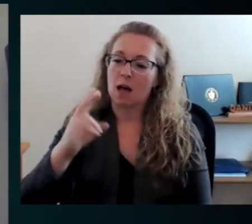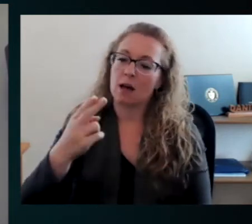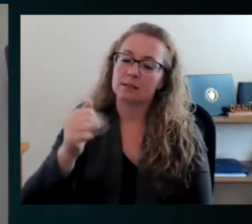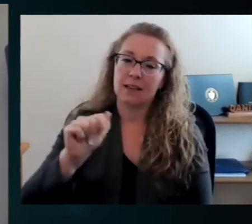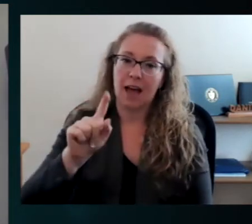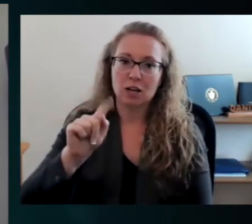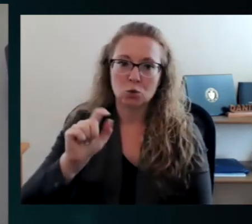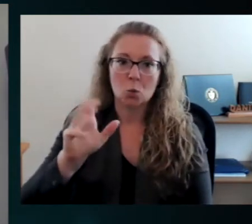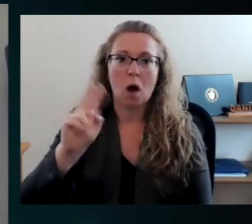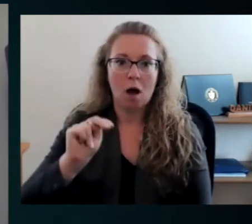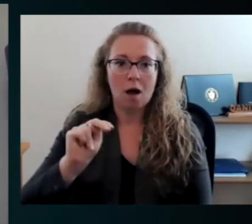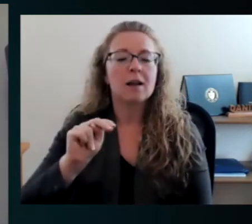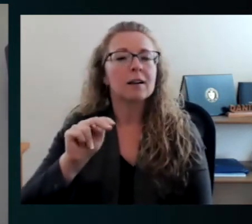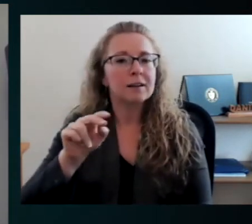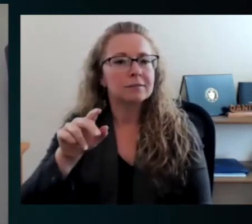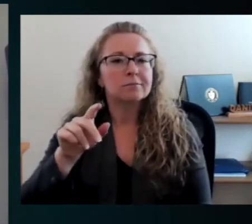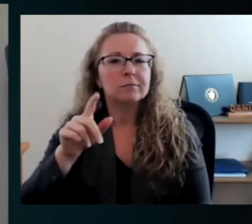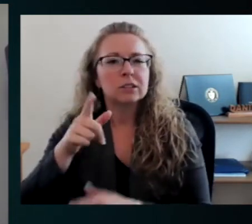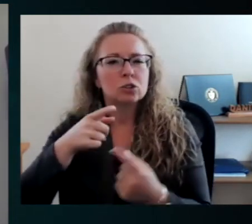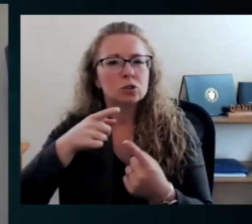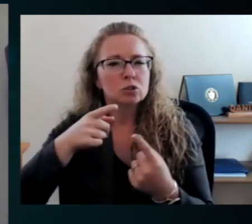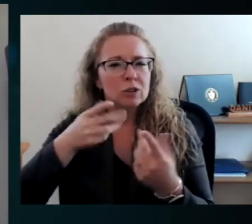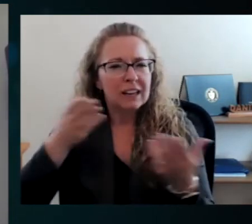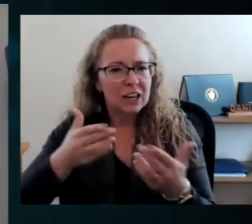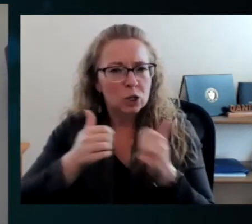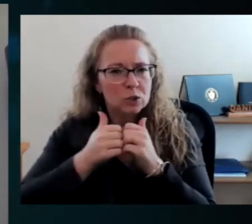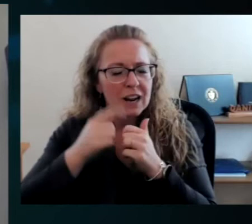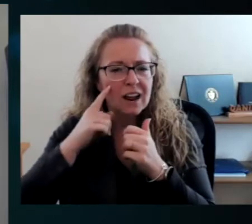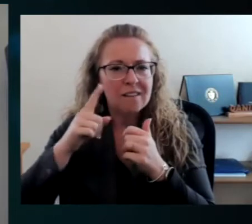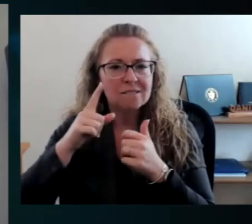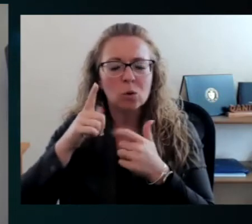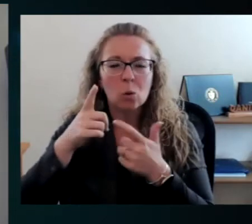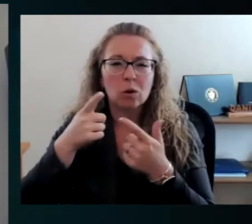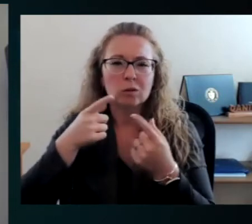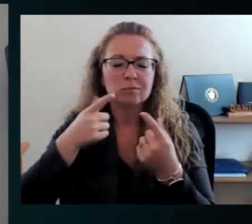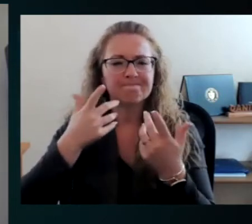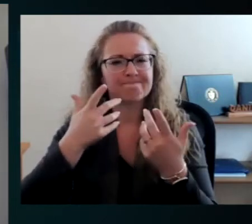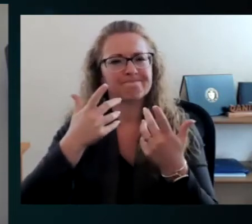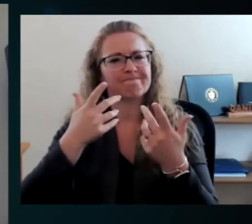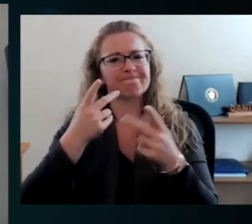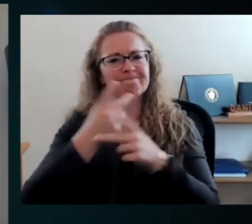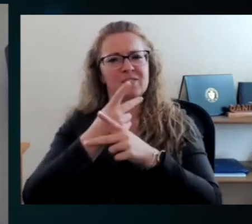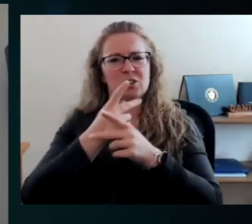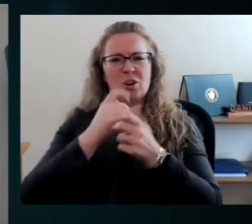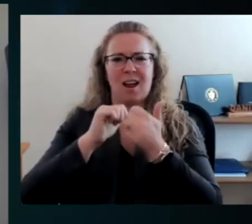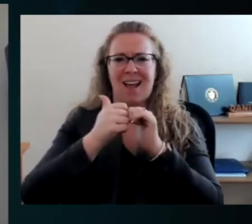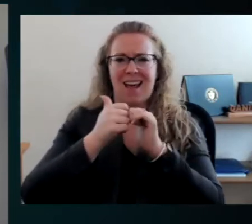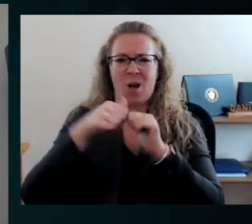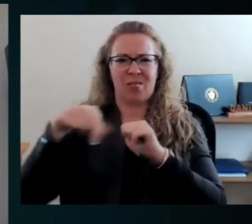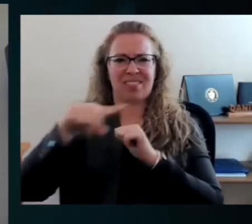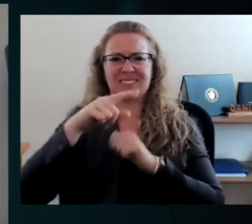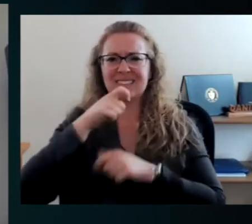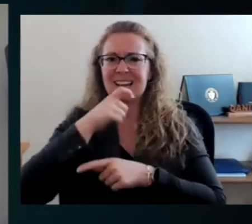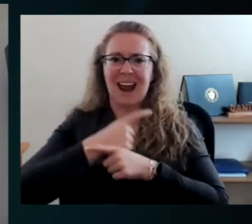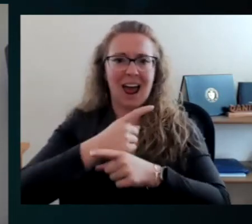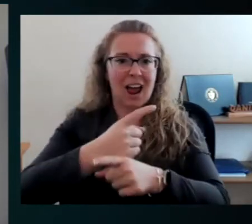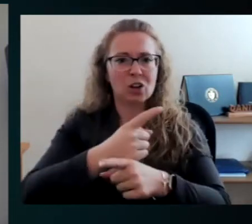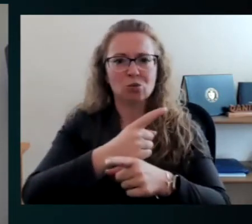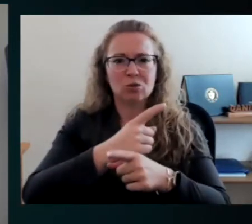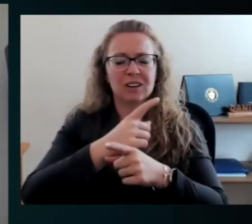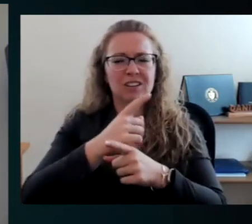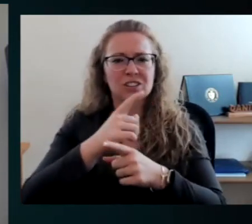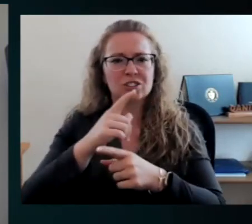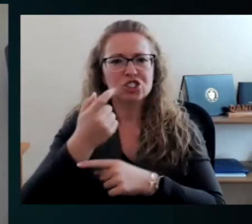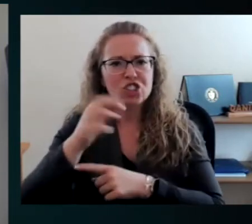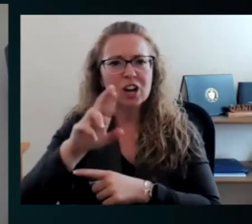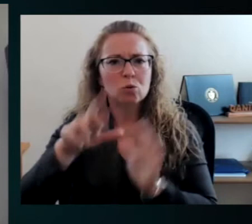struggling to correct the inaccurate and oppressive gender roles inherited by our cultures and the cultures around HCI, it feels important